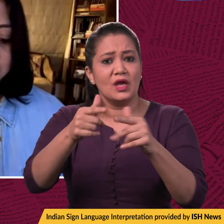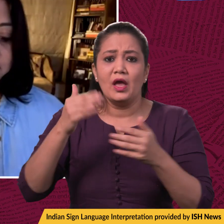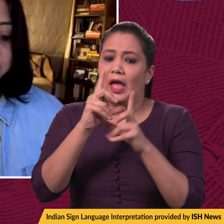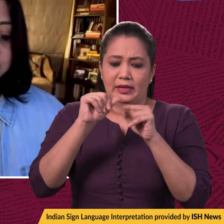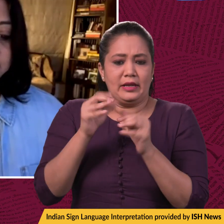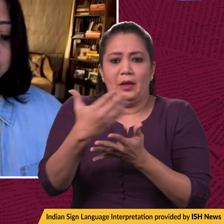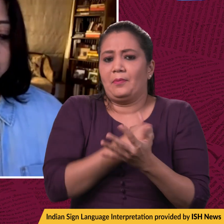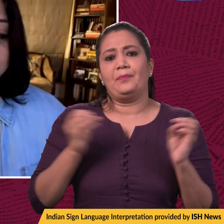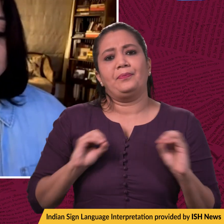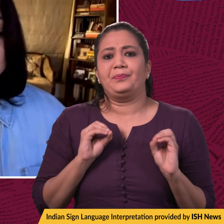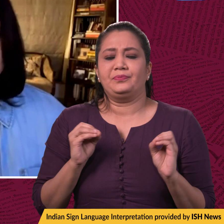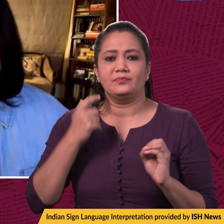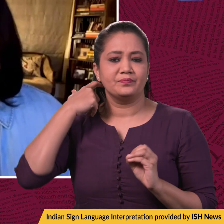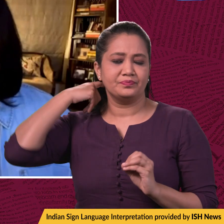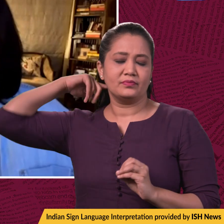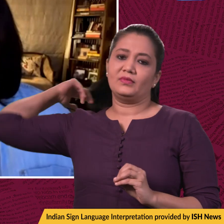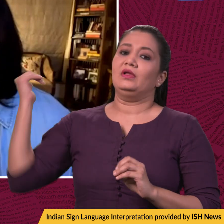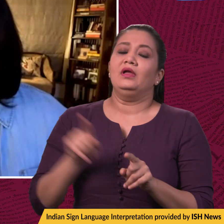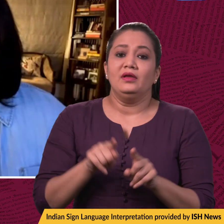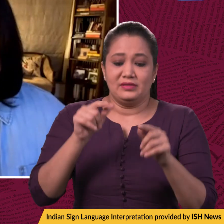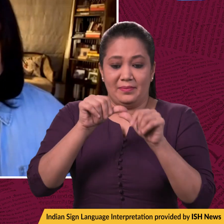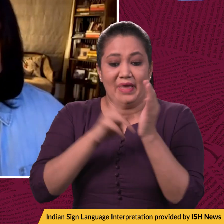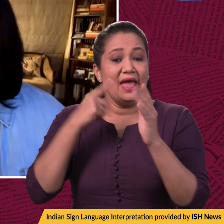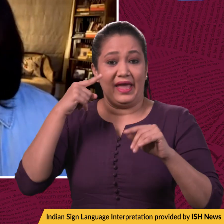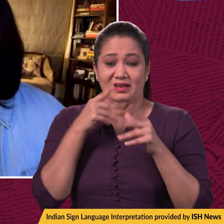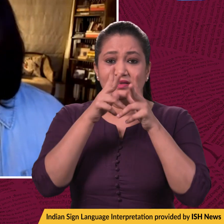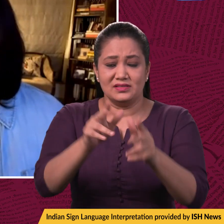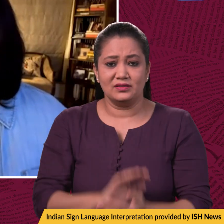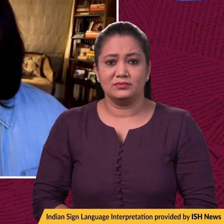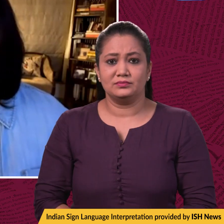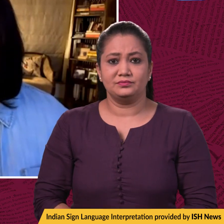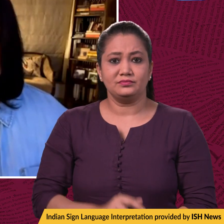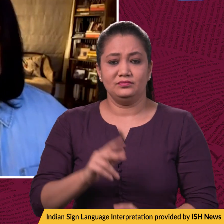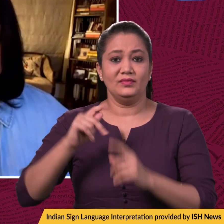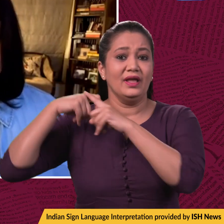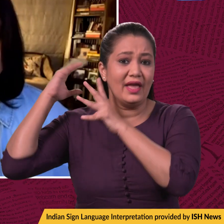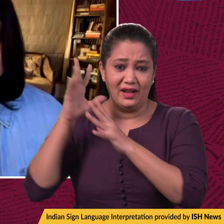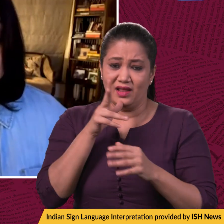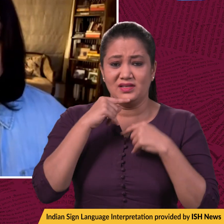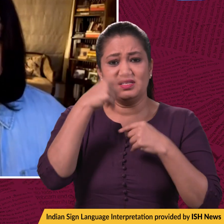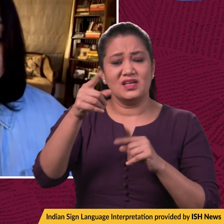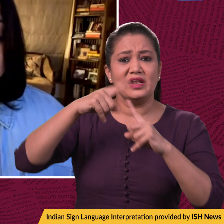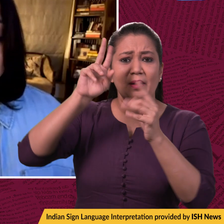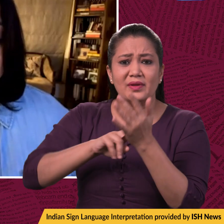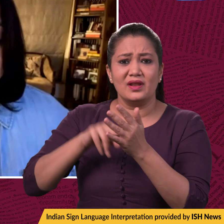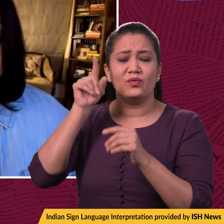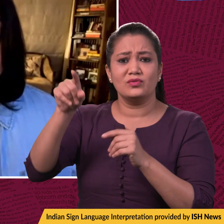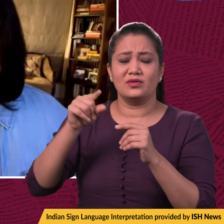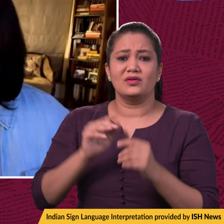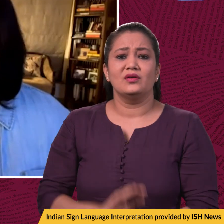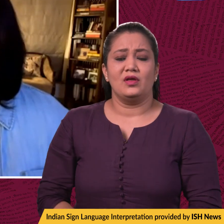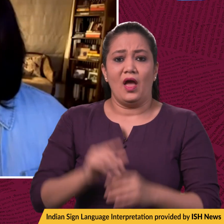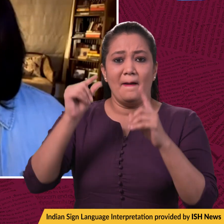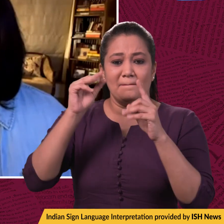data. In the meantime, according to ANI, Kerala has accused the state of Tamil Nadu of repeatedly opening the shutters